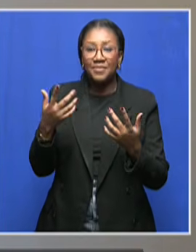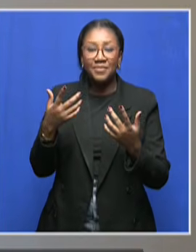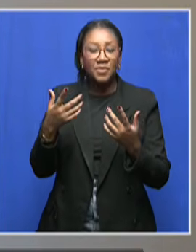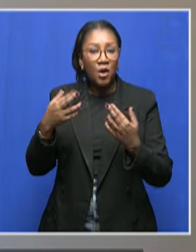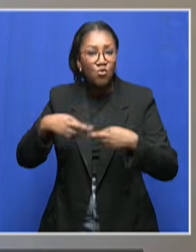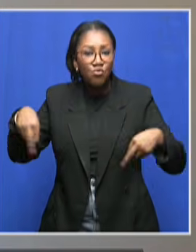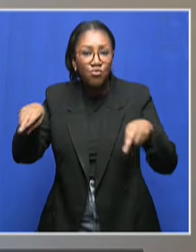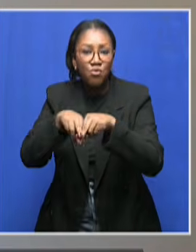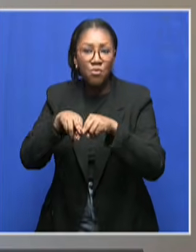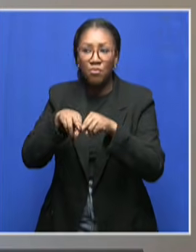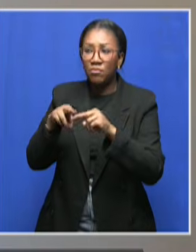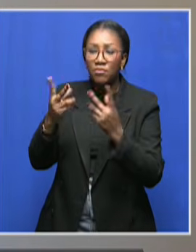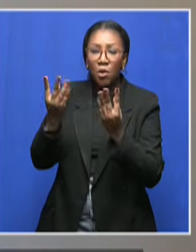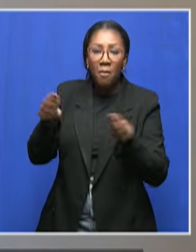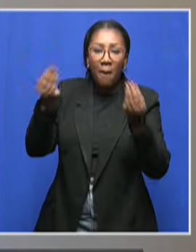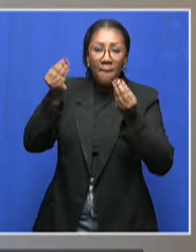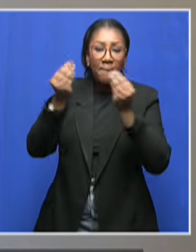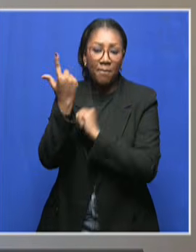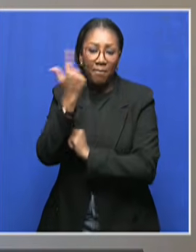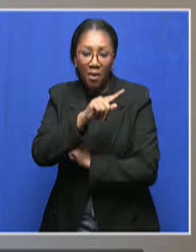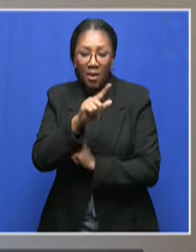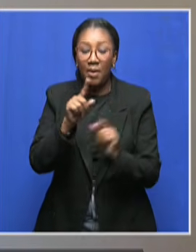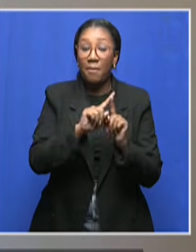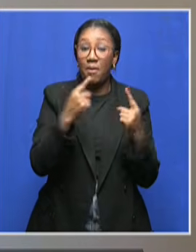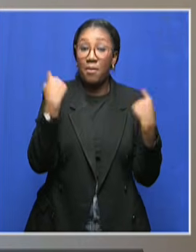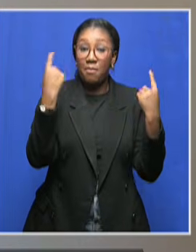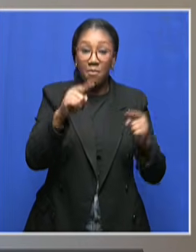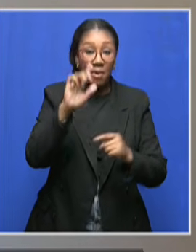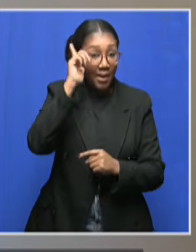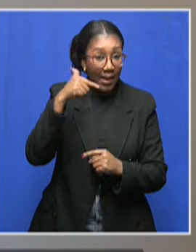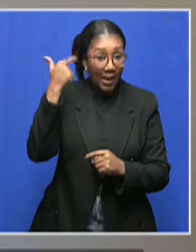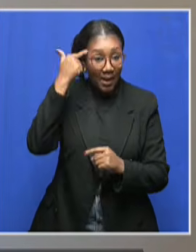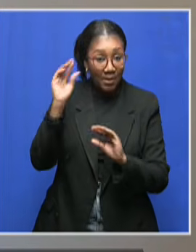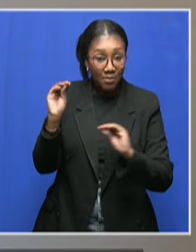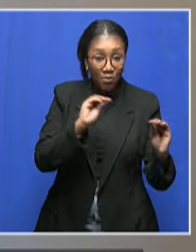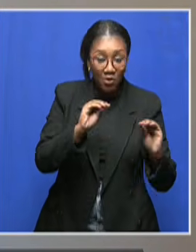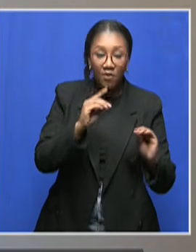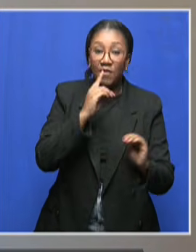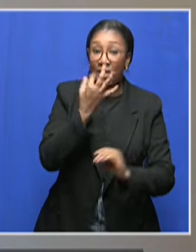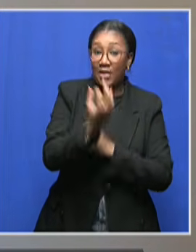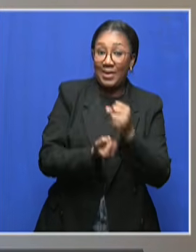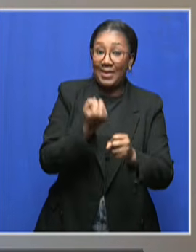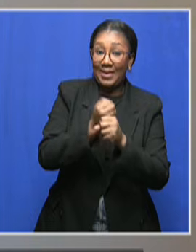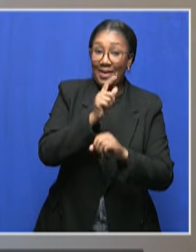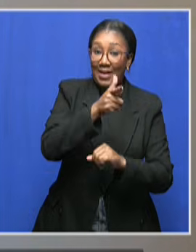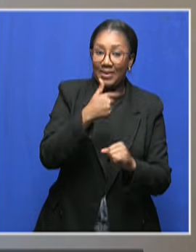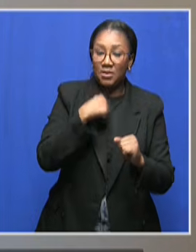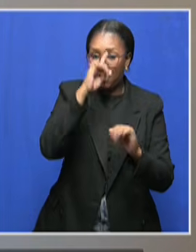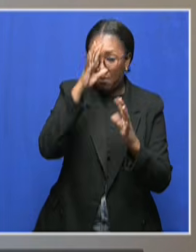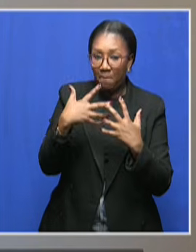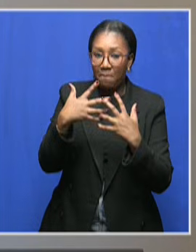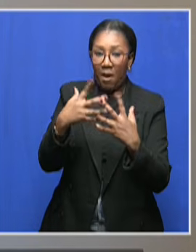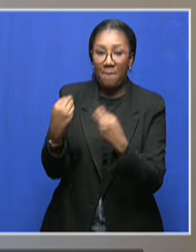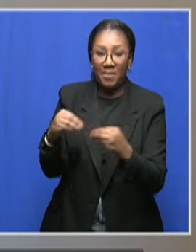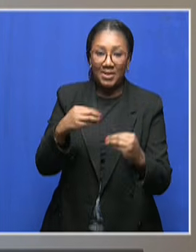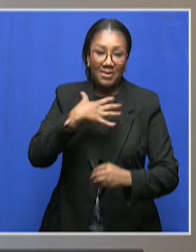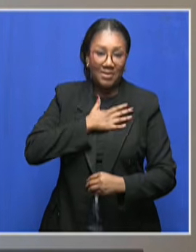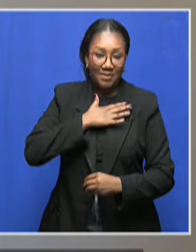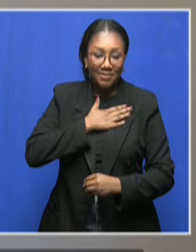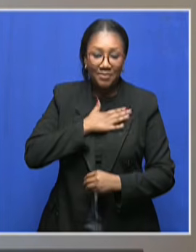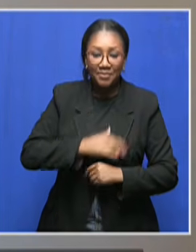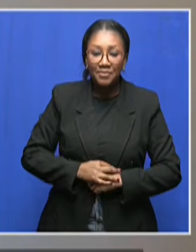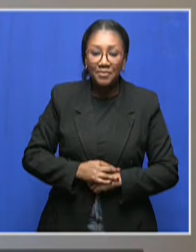like, let me make it official. I moved to London and I studied interior design. And 3 years later, I decided to start the studio. And